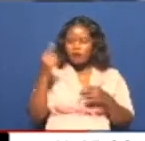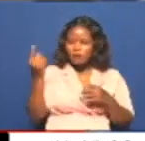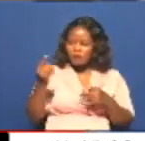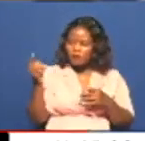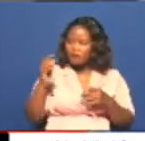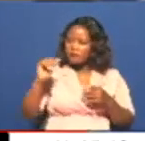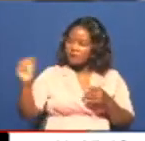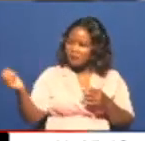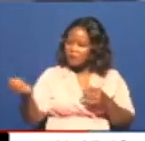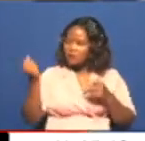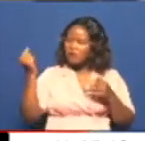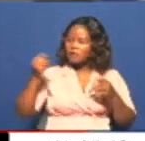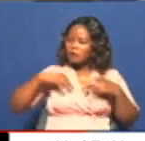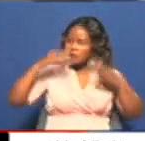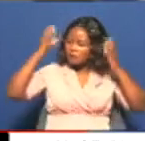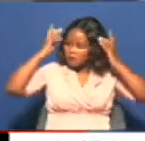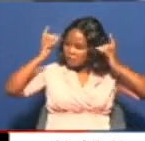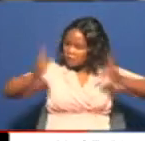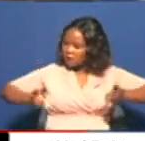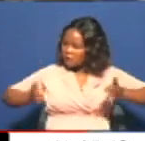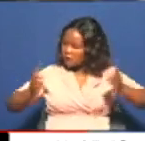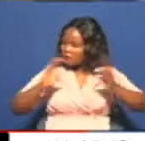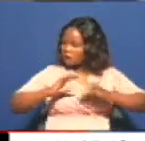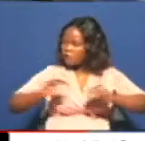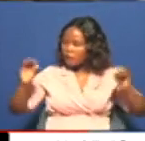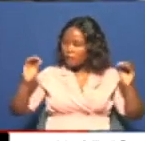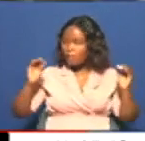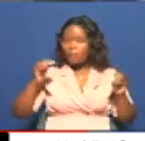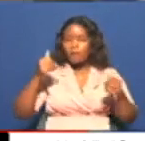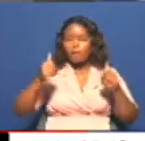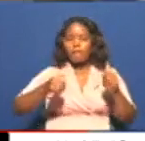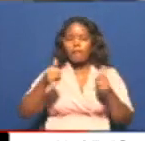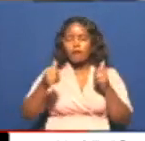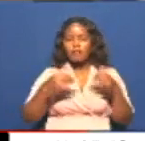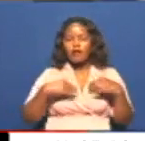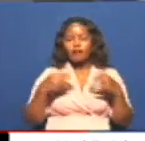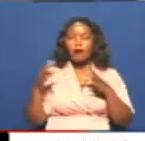know, we have a personality who is a political leader of party X